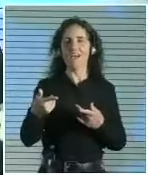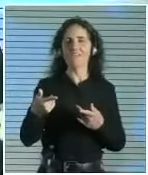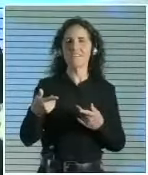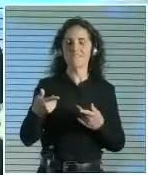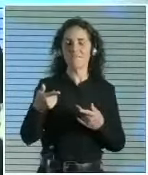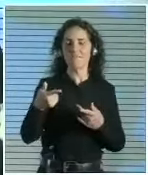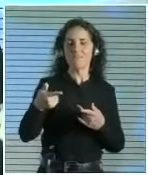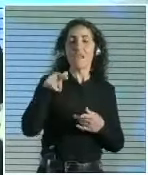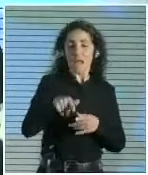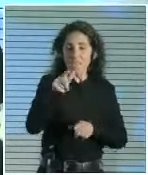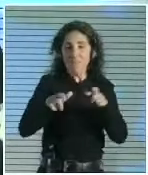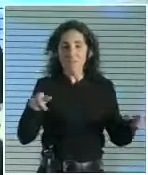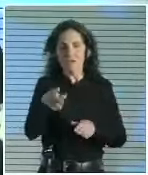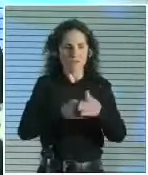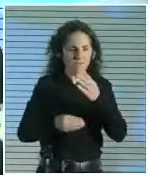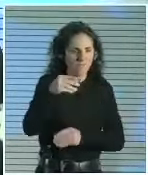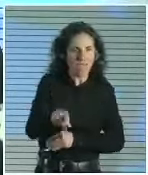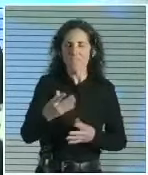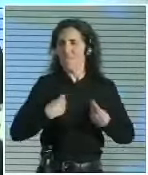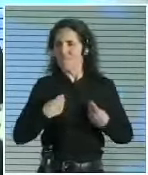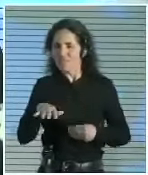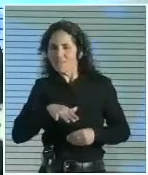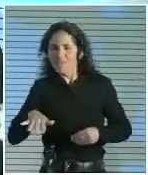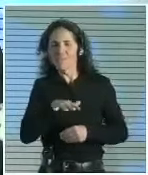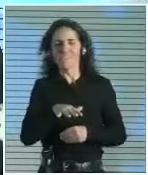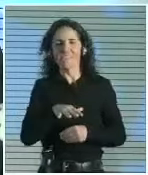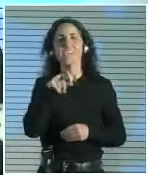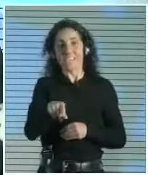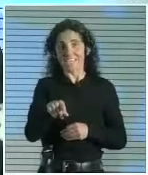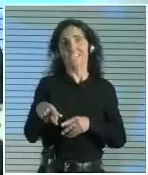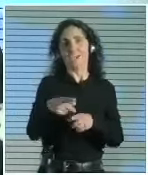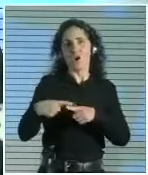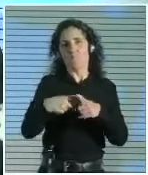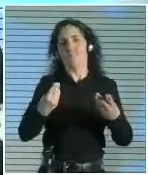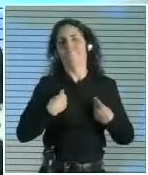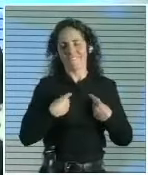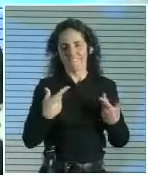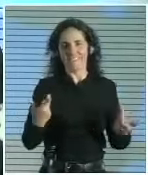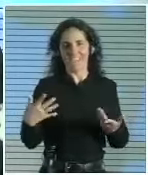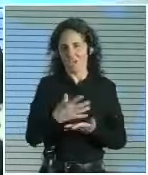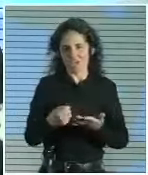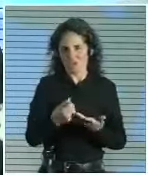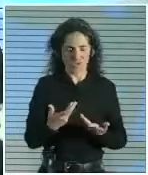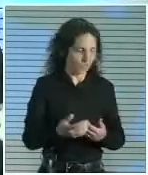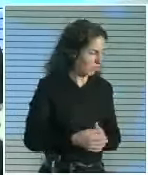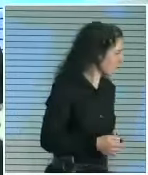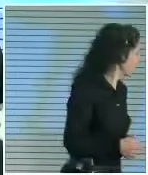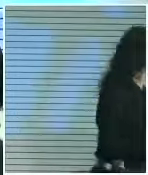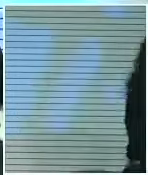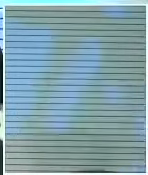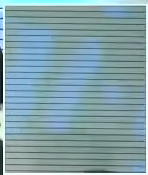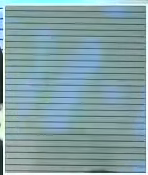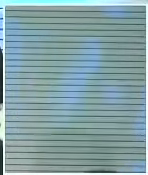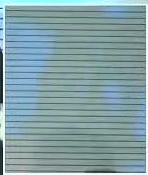and live. And these are the lives that we share with each other, and we're really all sitting around a global table. And this